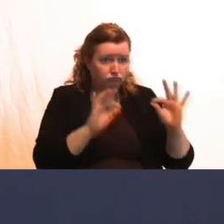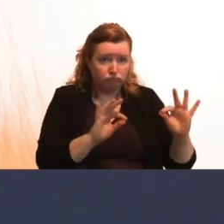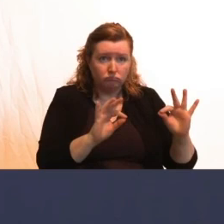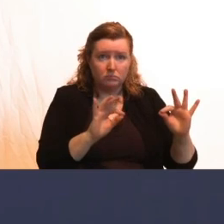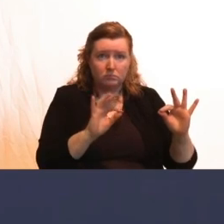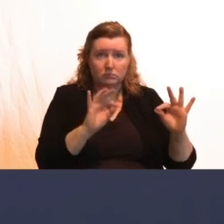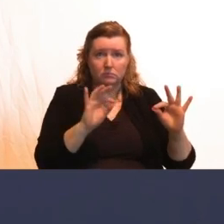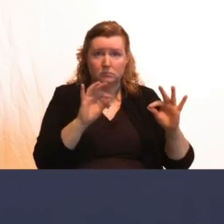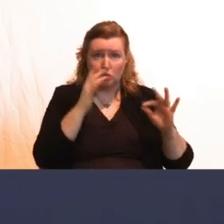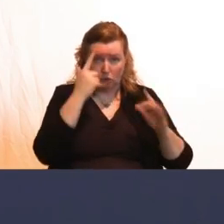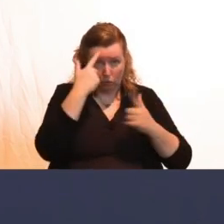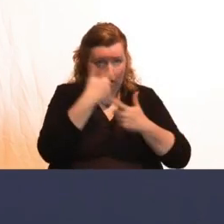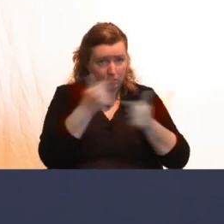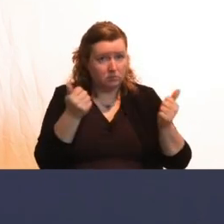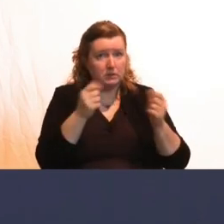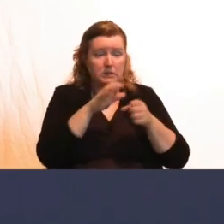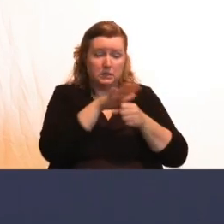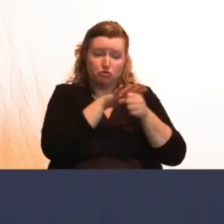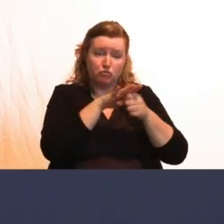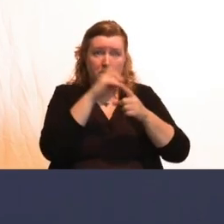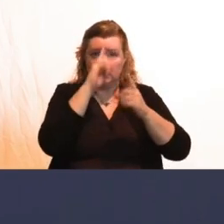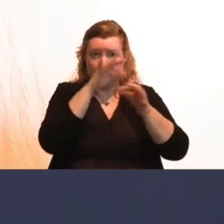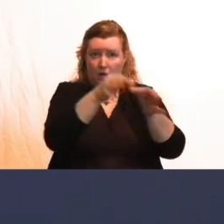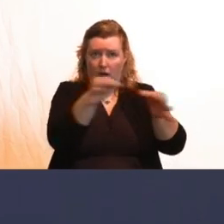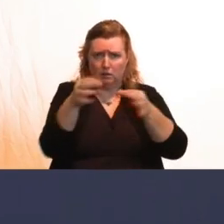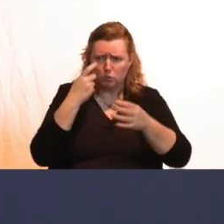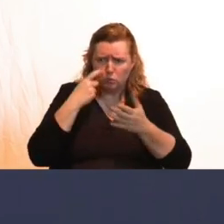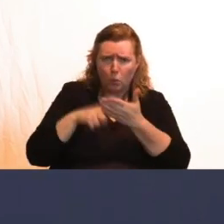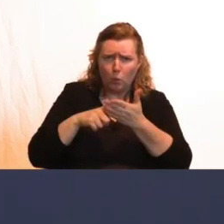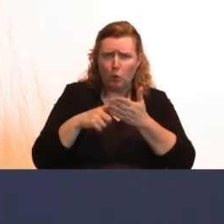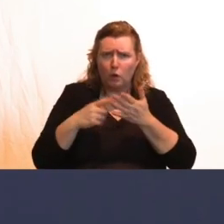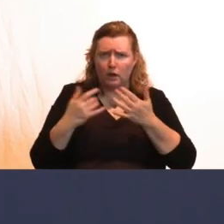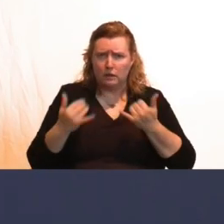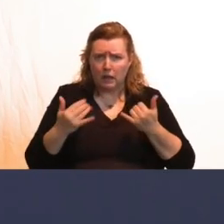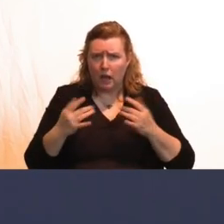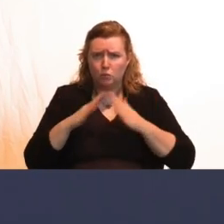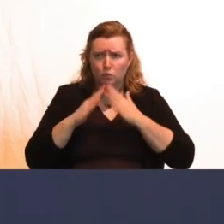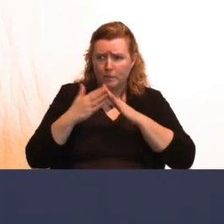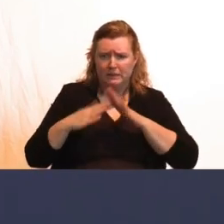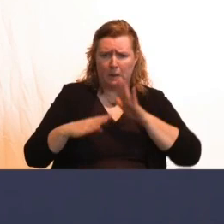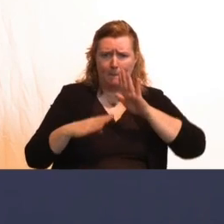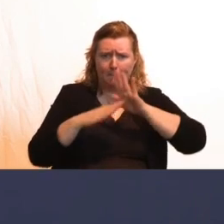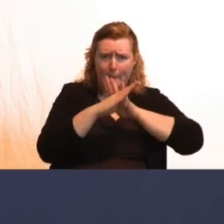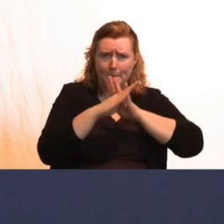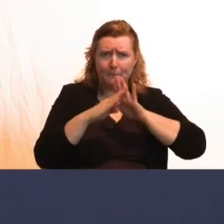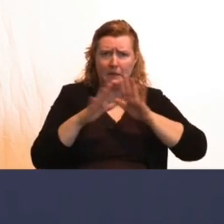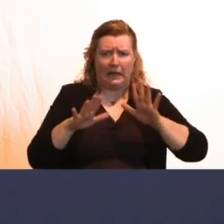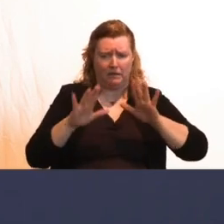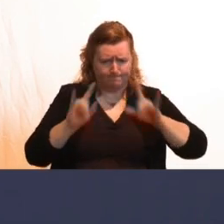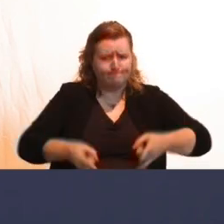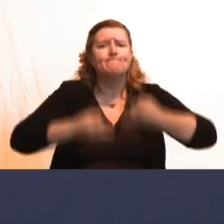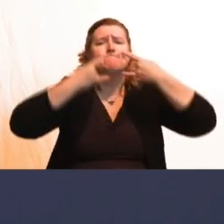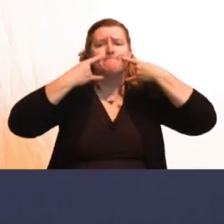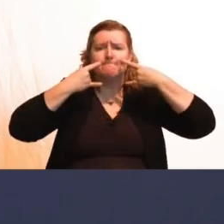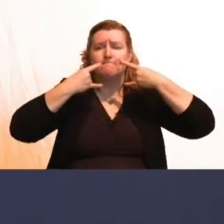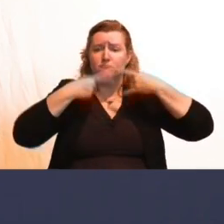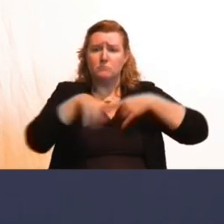county, it's going south, we can put that back in place. God knows we don't want to do